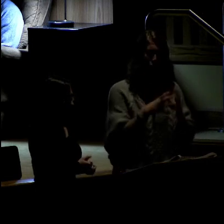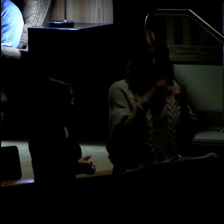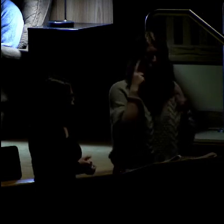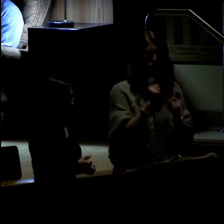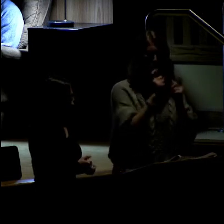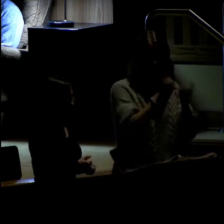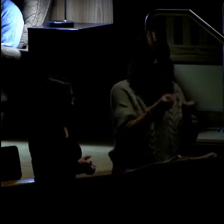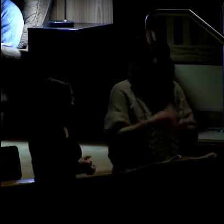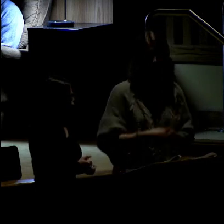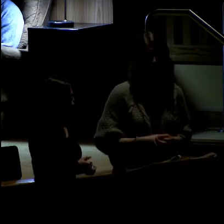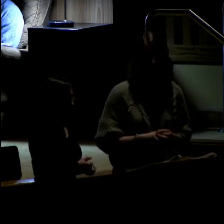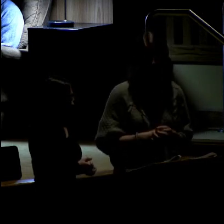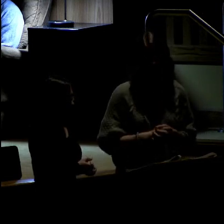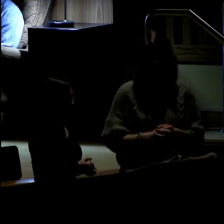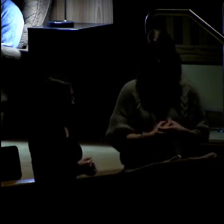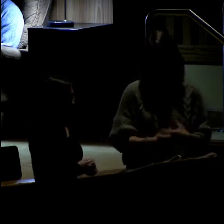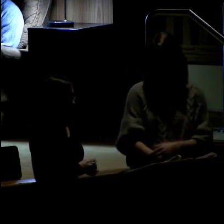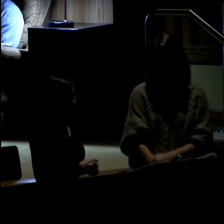giving.